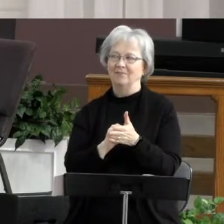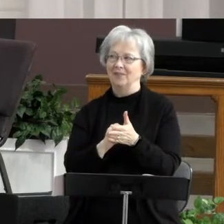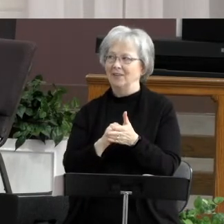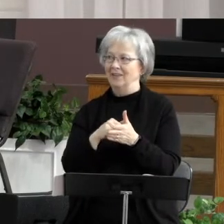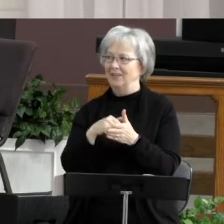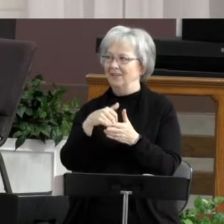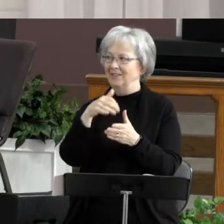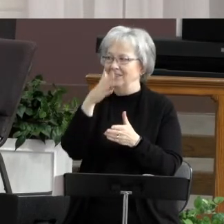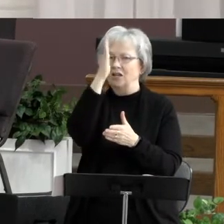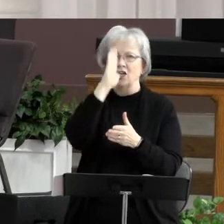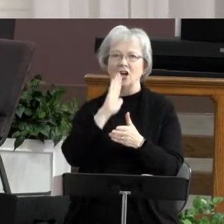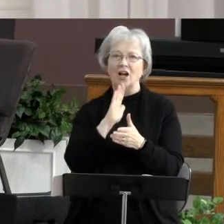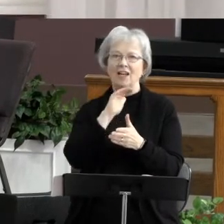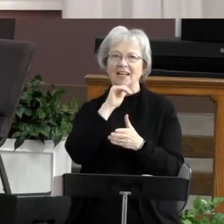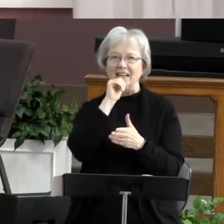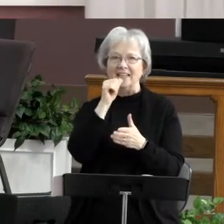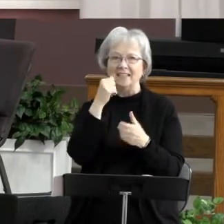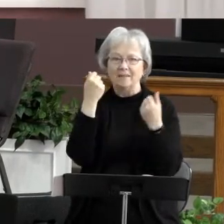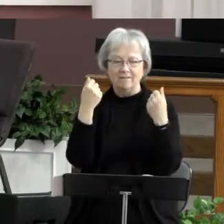God is not through with you.